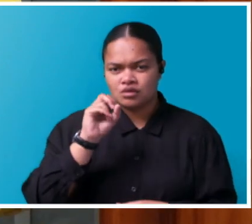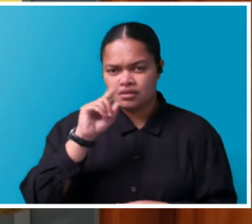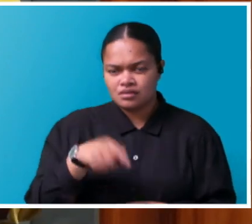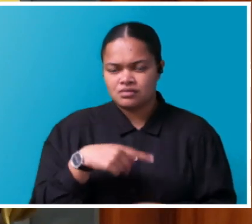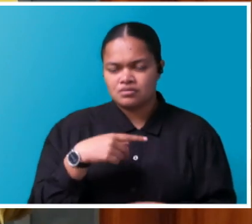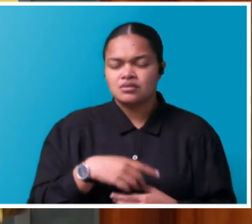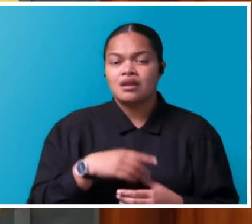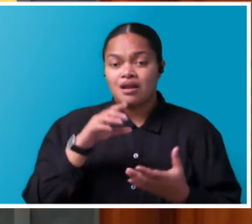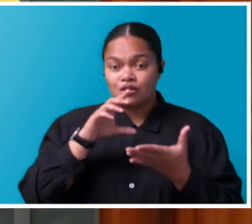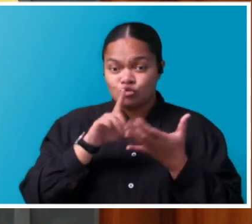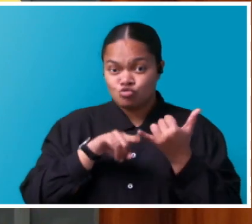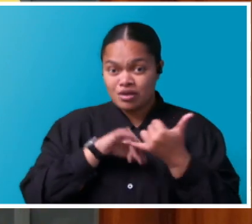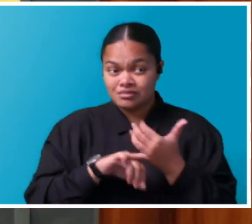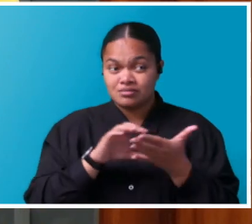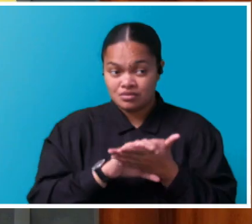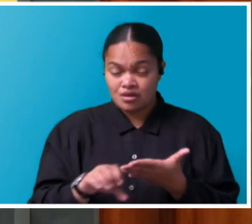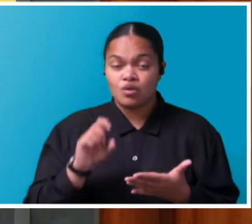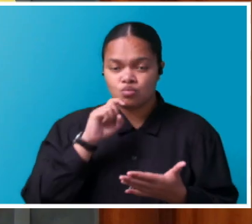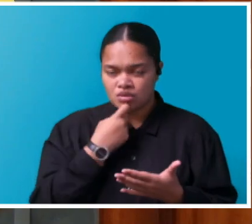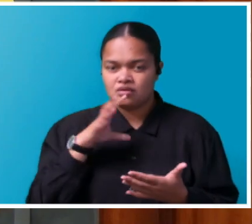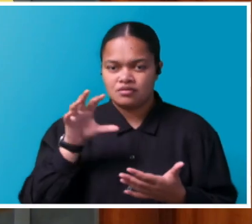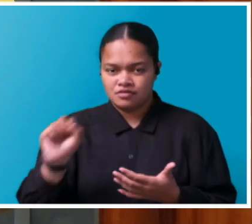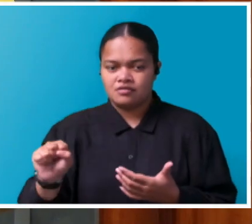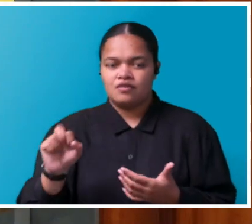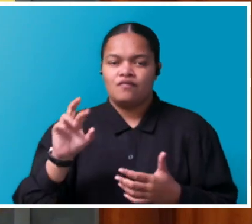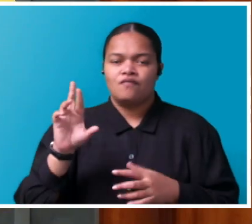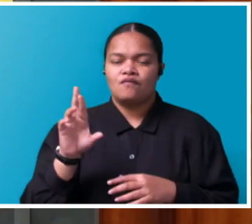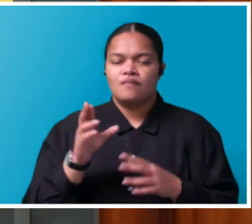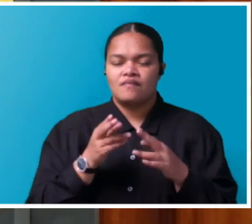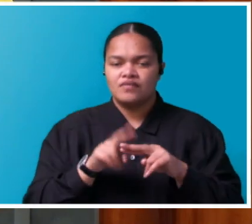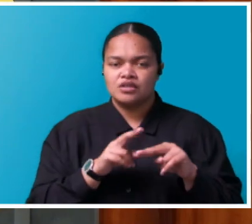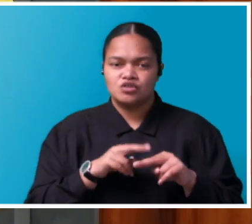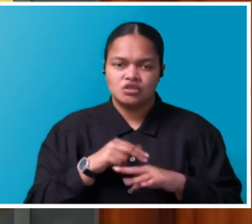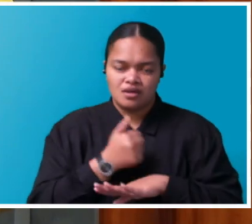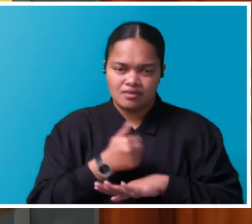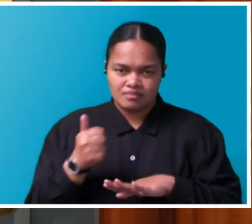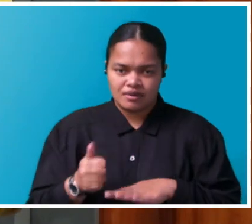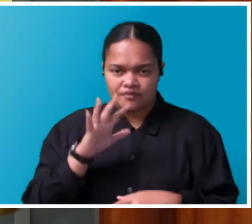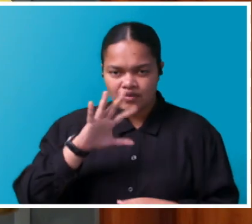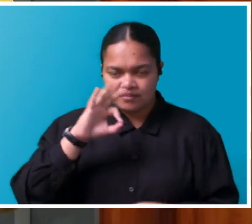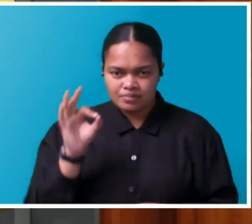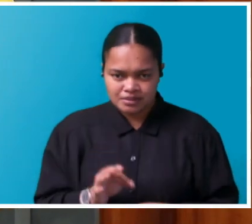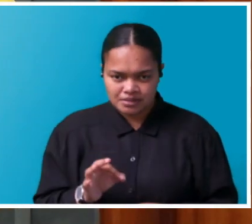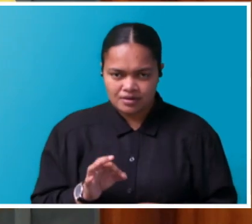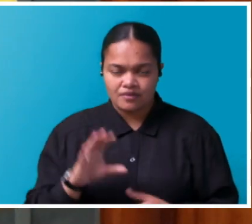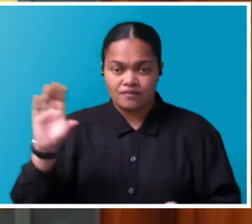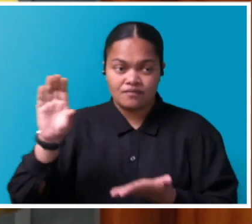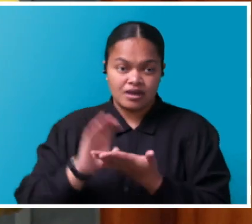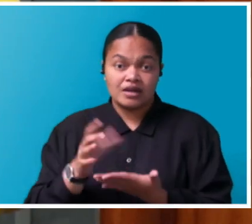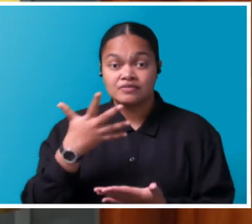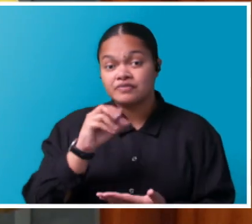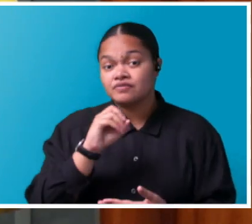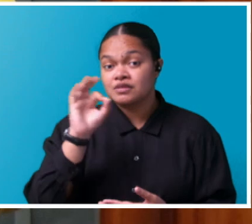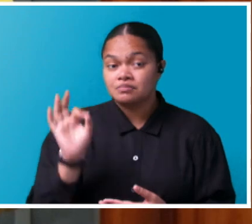922,828 US dollars will be retained by the Fiji government. That is 5% as a buffer fund and